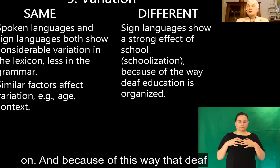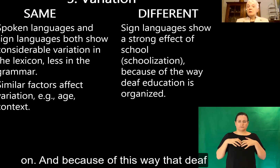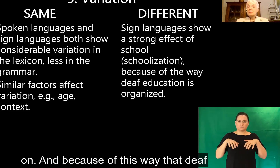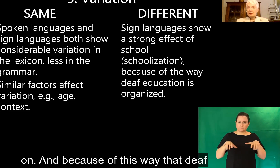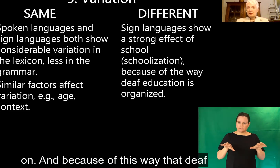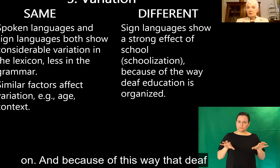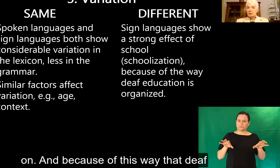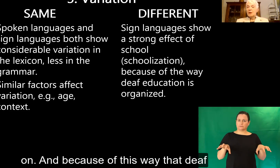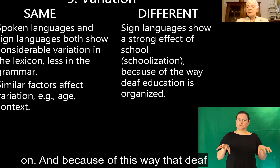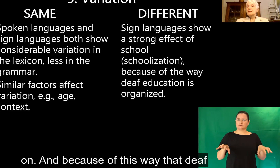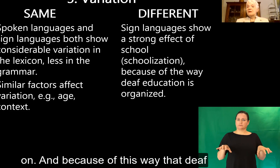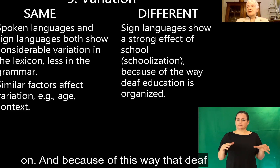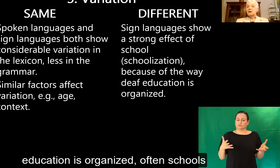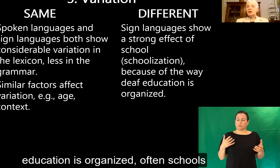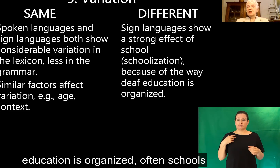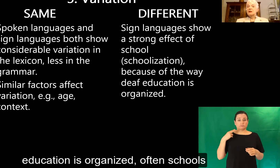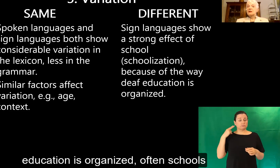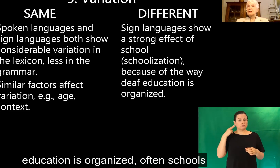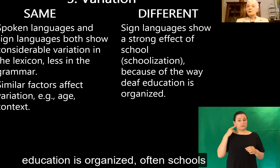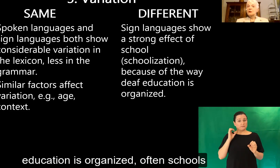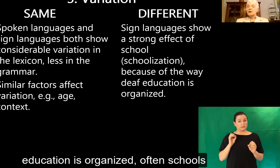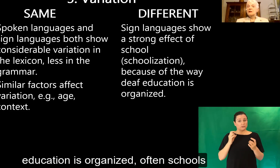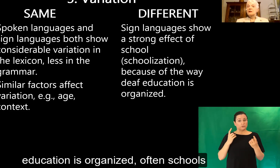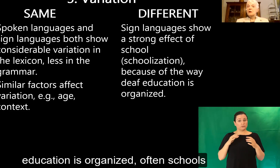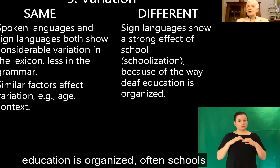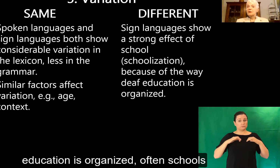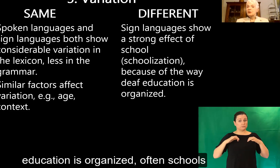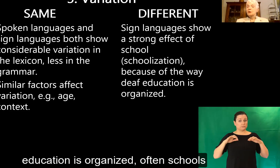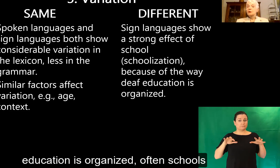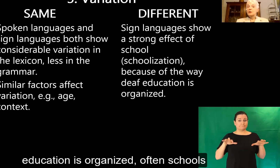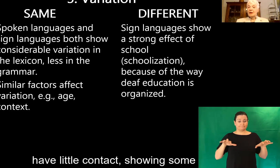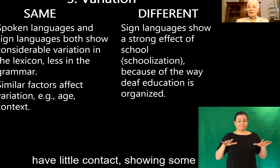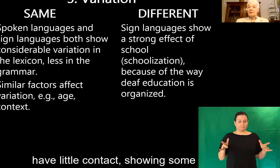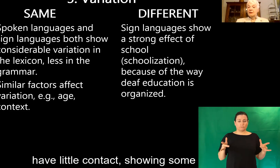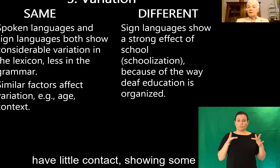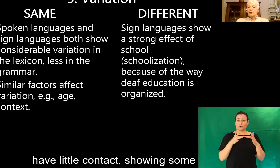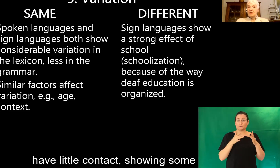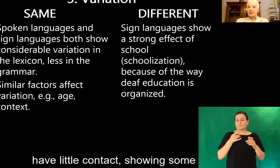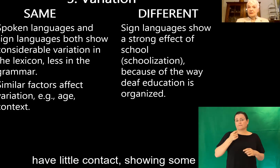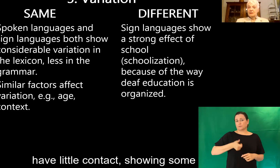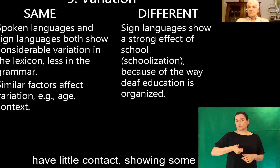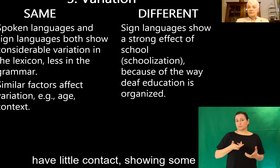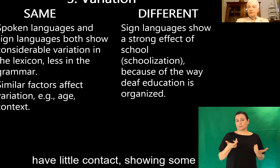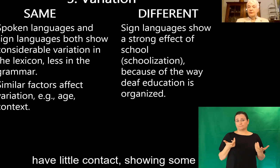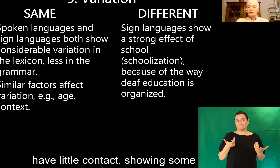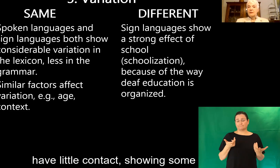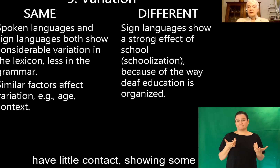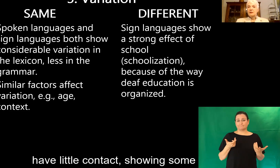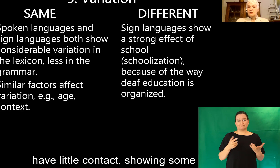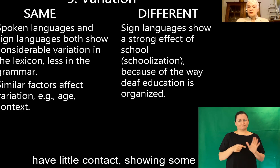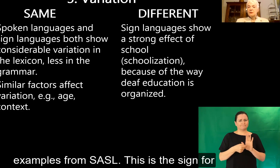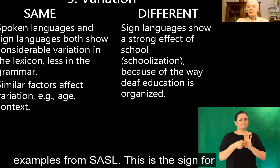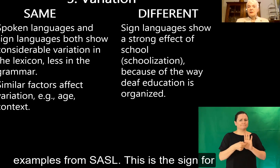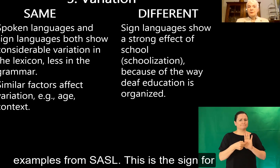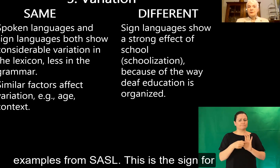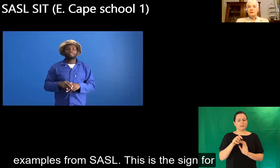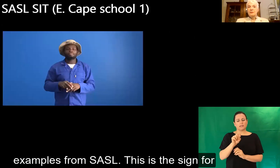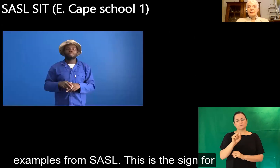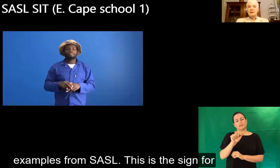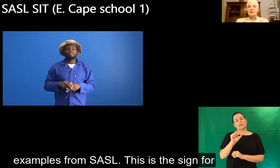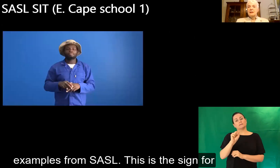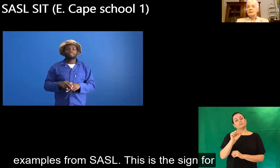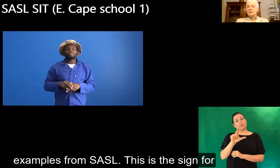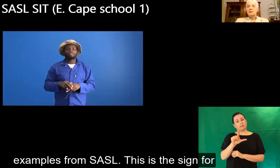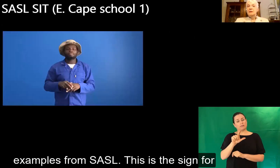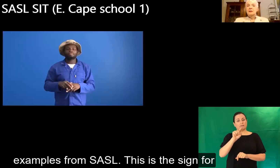of this way that deaf education is organized, often schools have little contact. Show you some examples